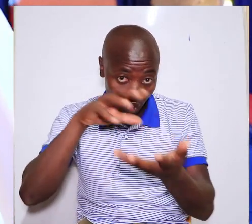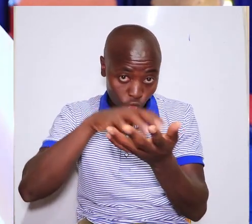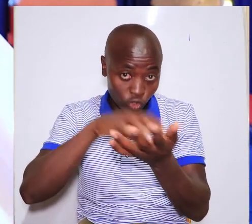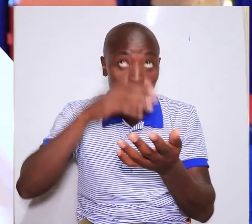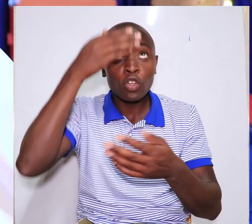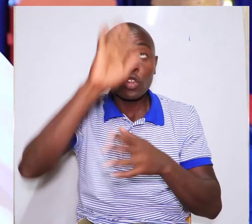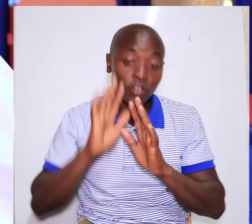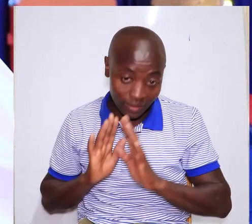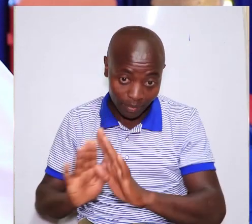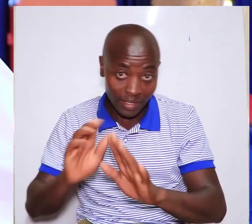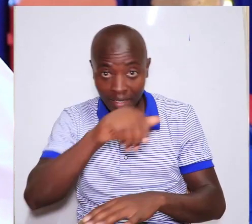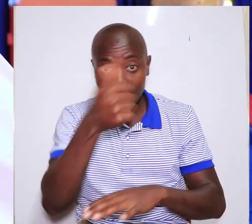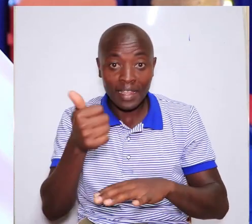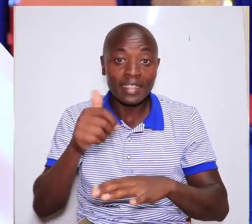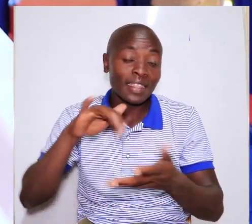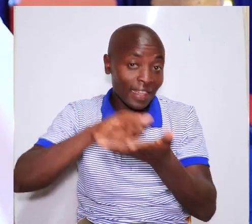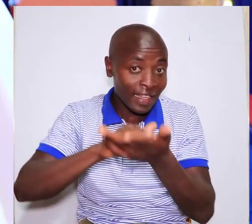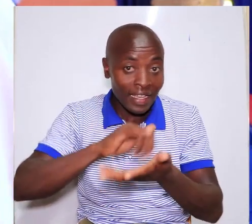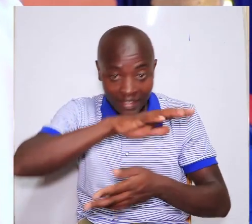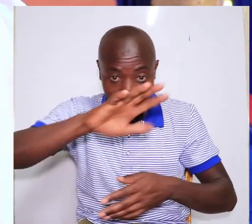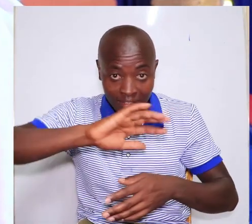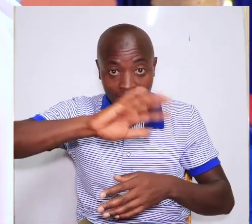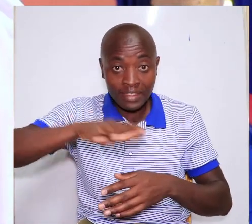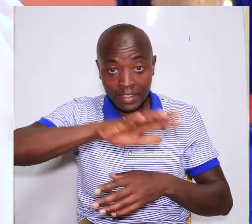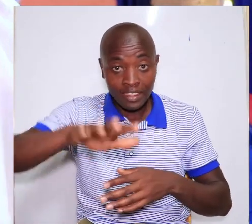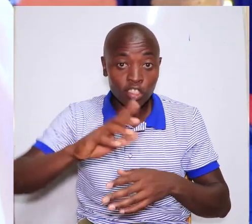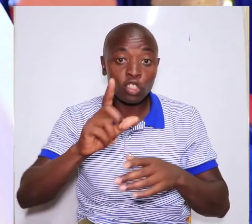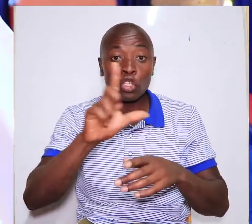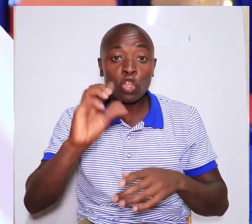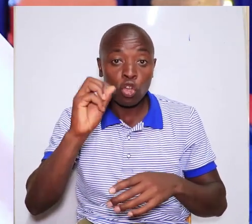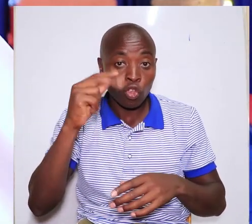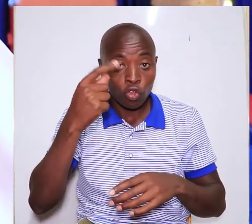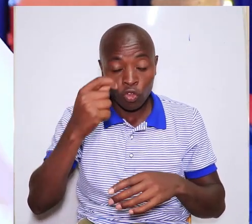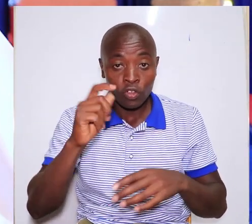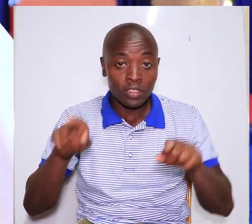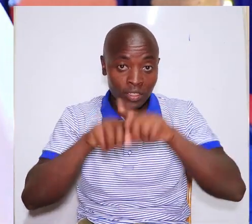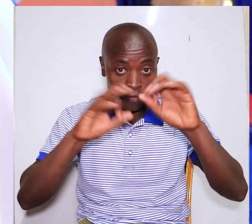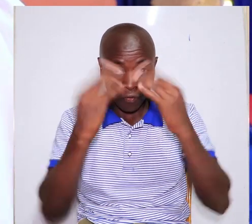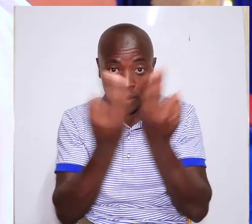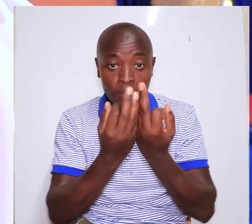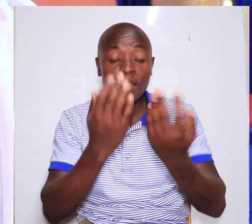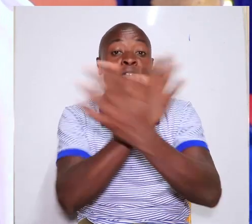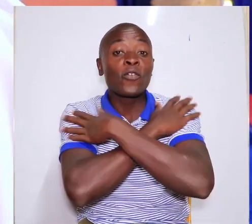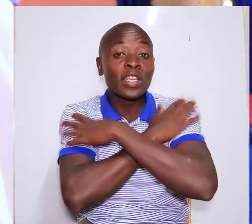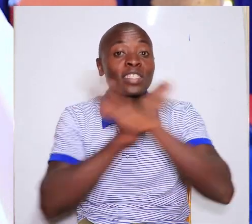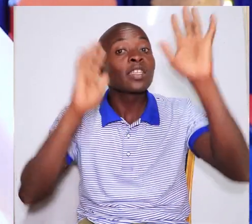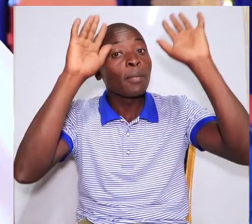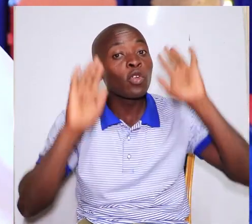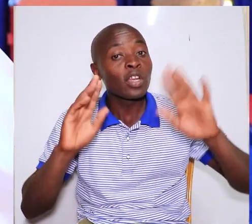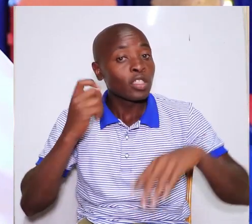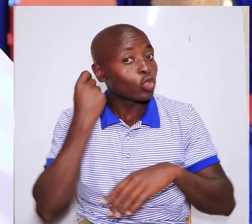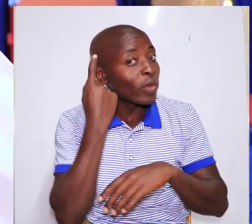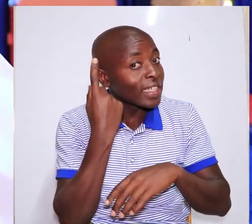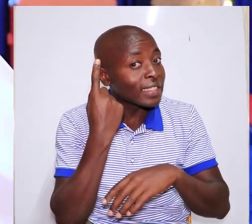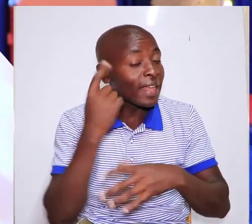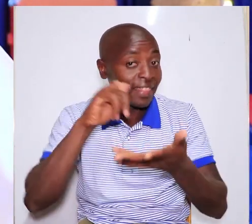some in that particular city, and that is Lot and his family. Brethren, it is important for us to